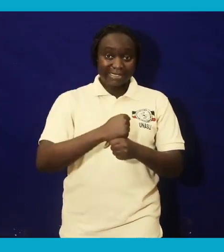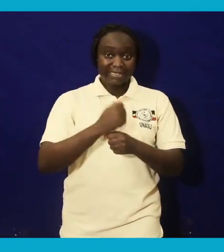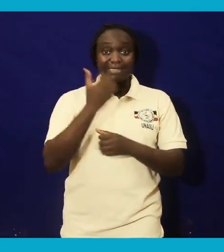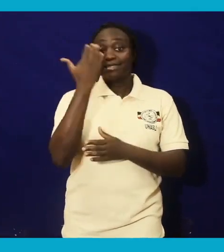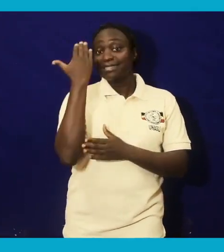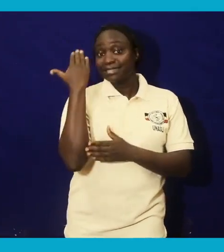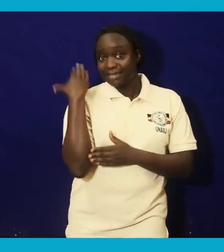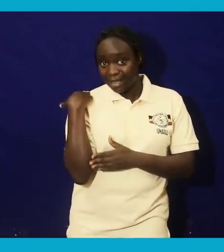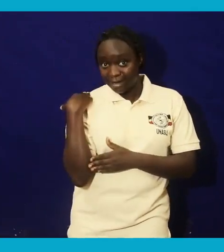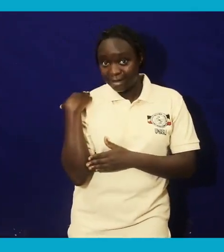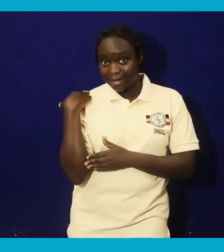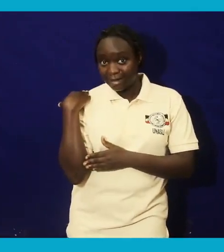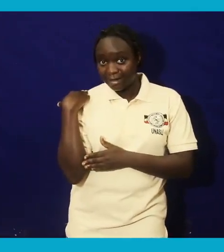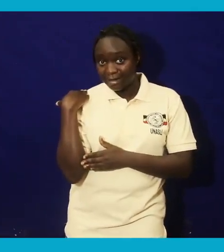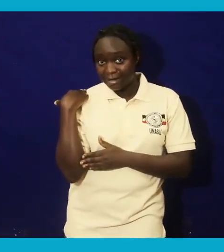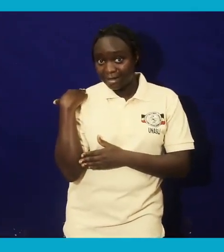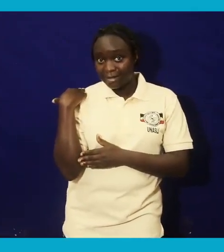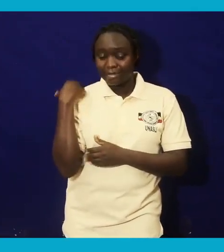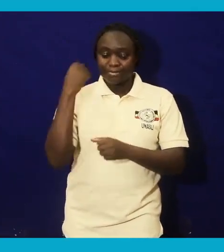Sister,